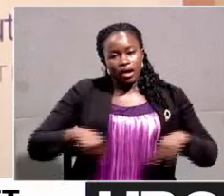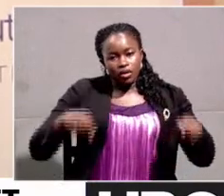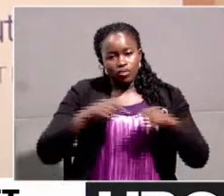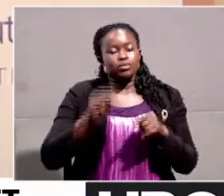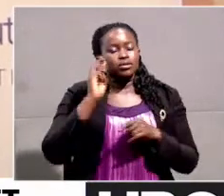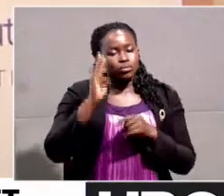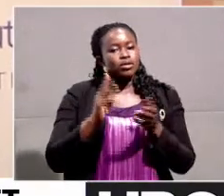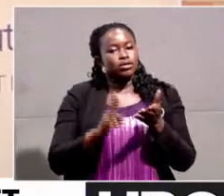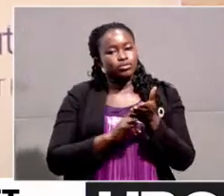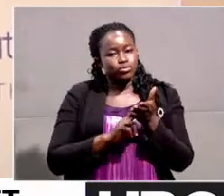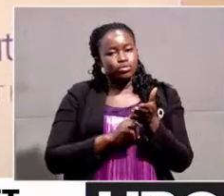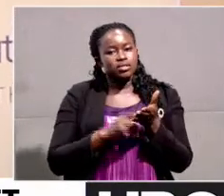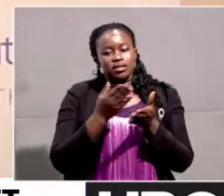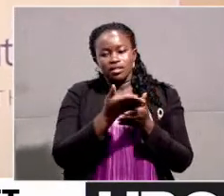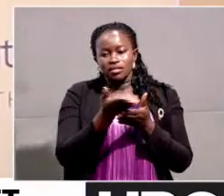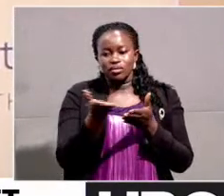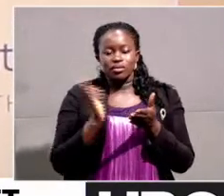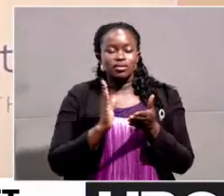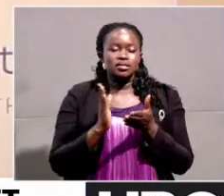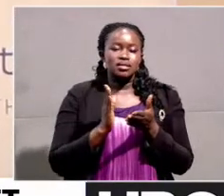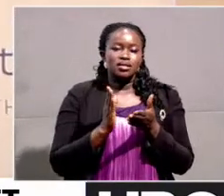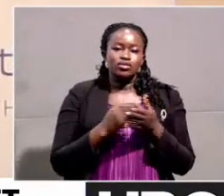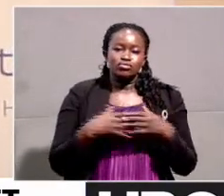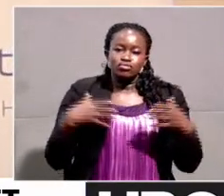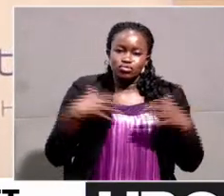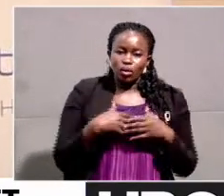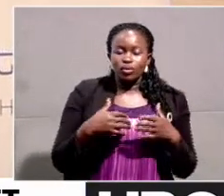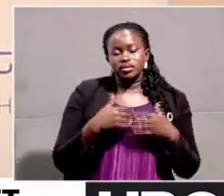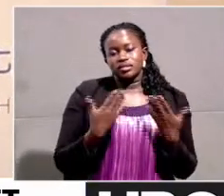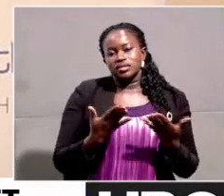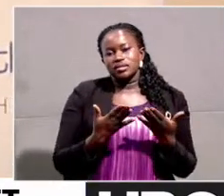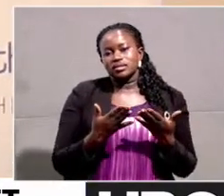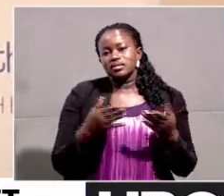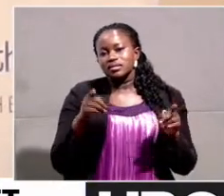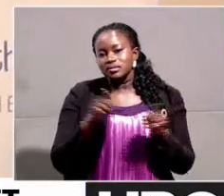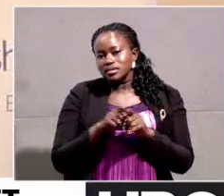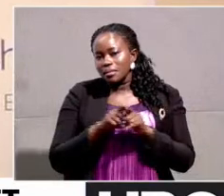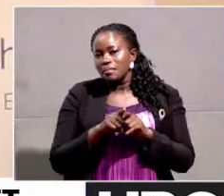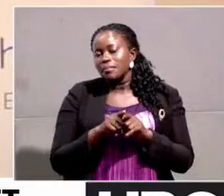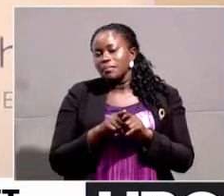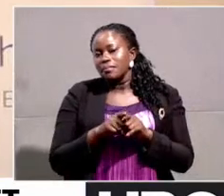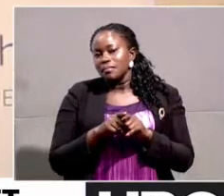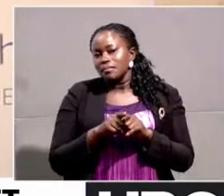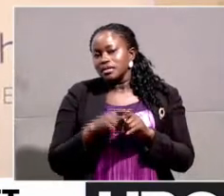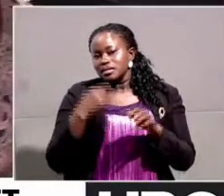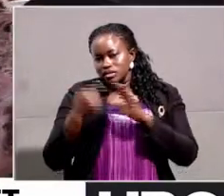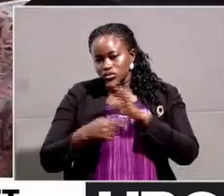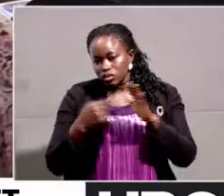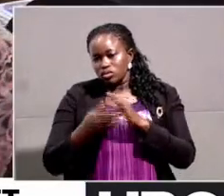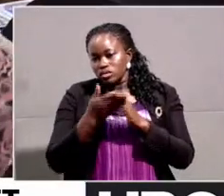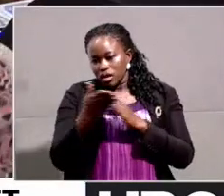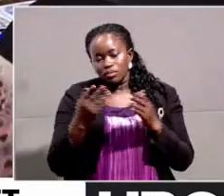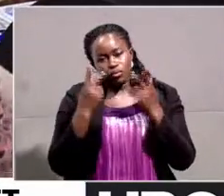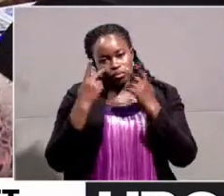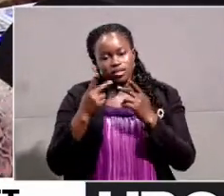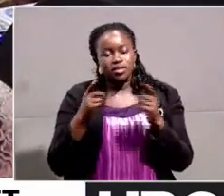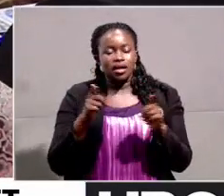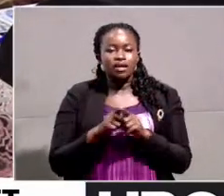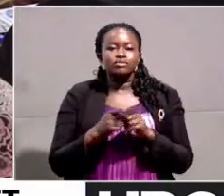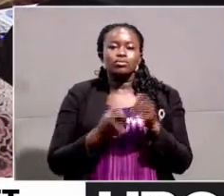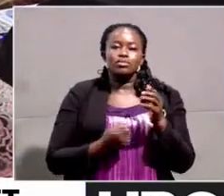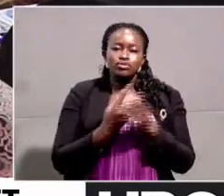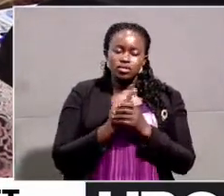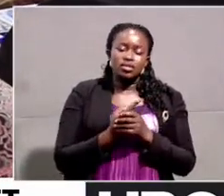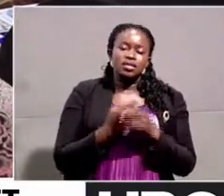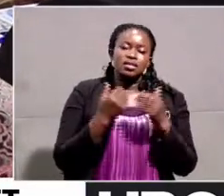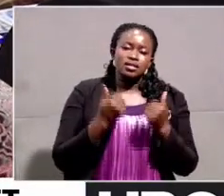utilize these so-called shocks, so-called crises, as opportunities. Uganda Revenue Authority's